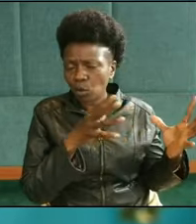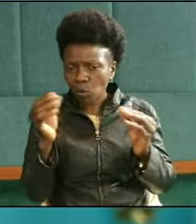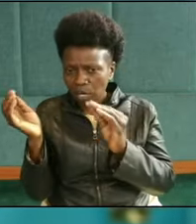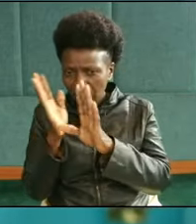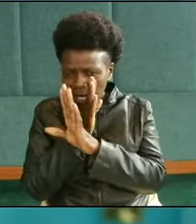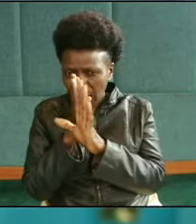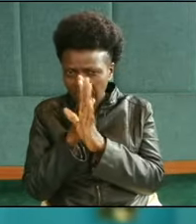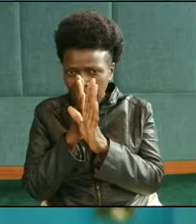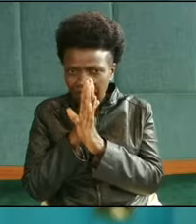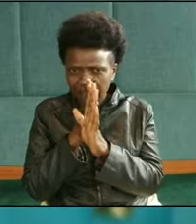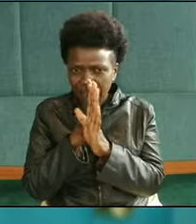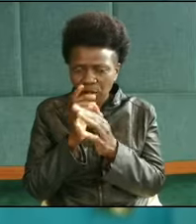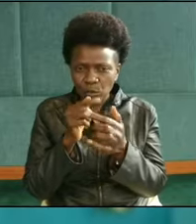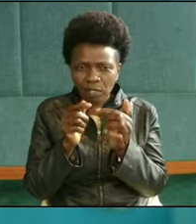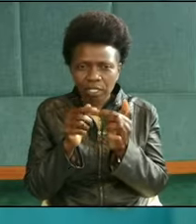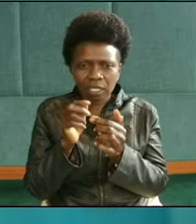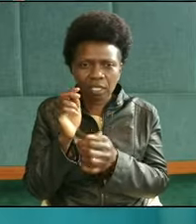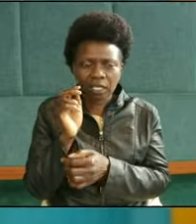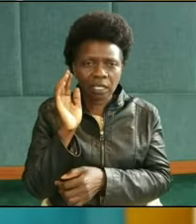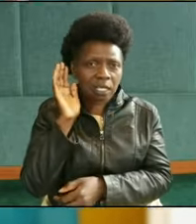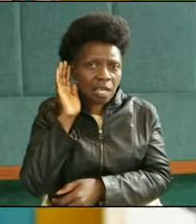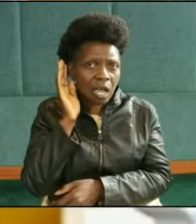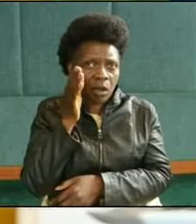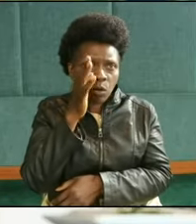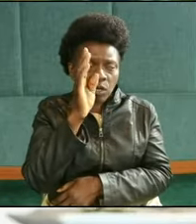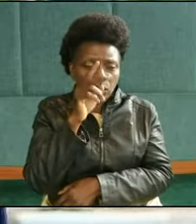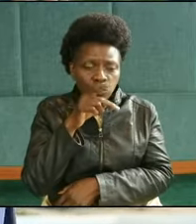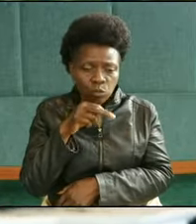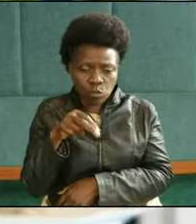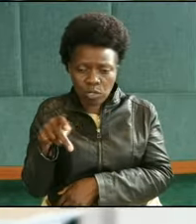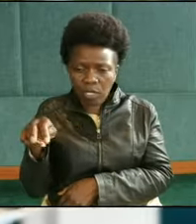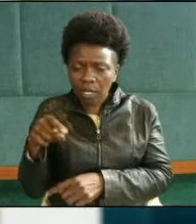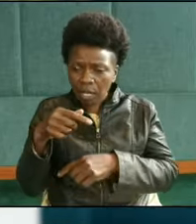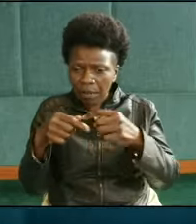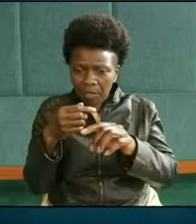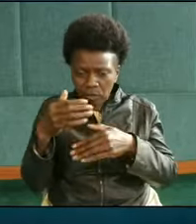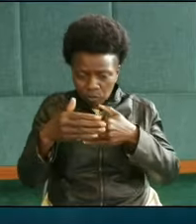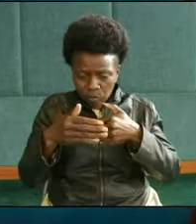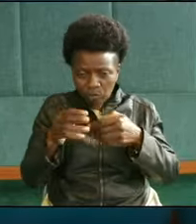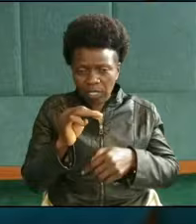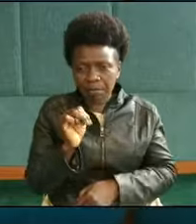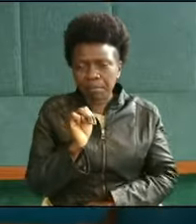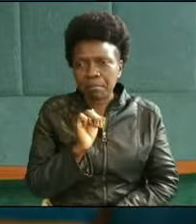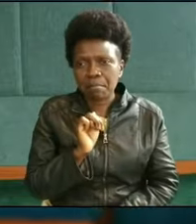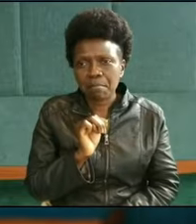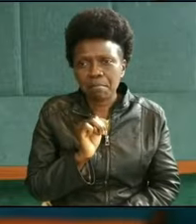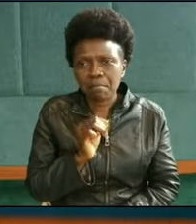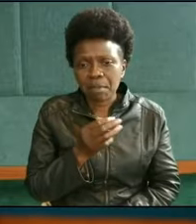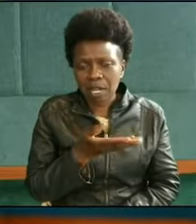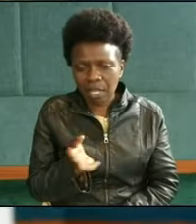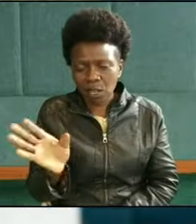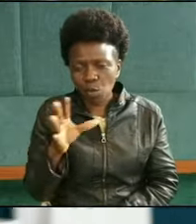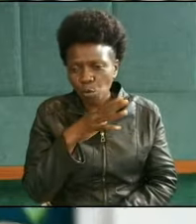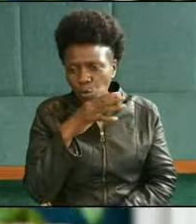hide. When they hear God is walking and coming closer to them, they